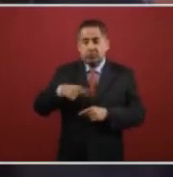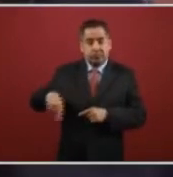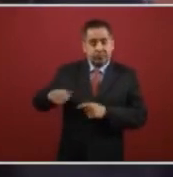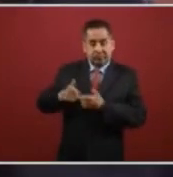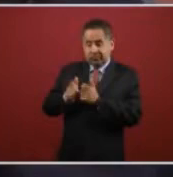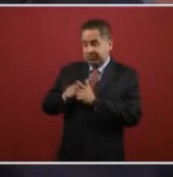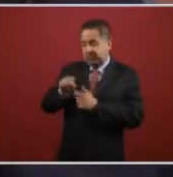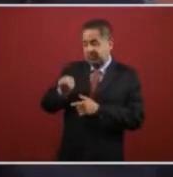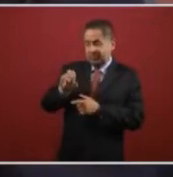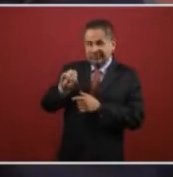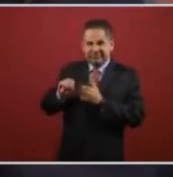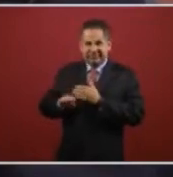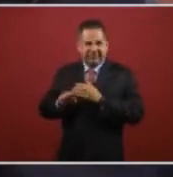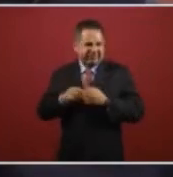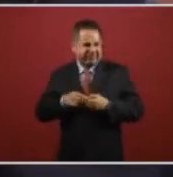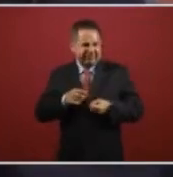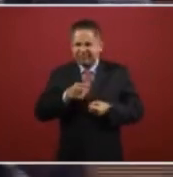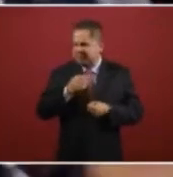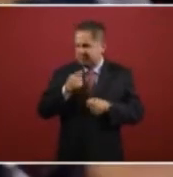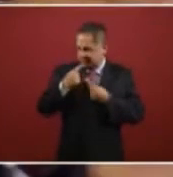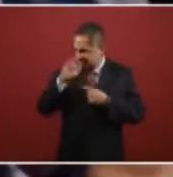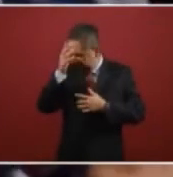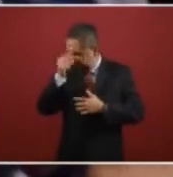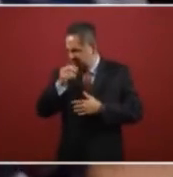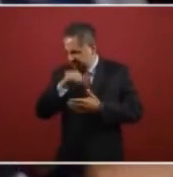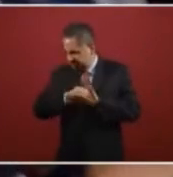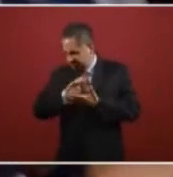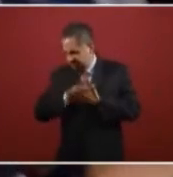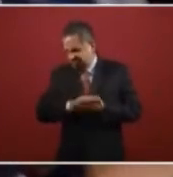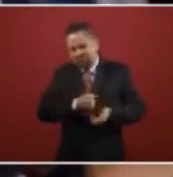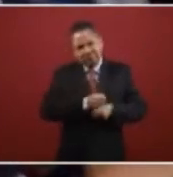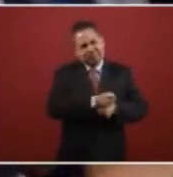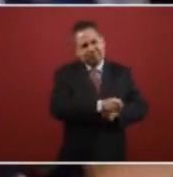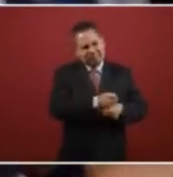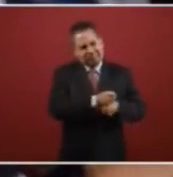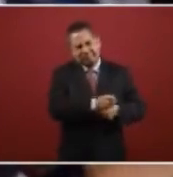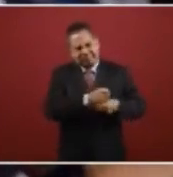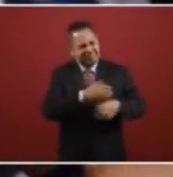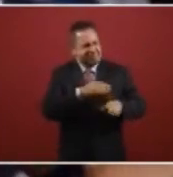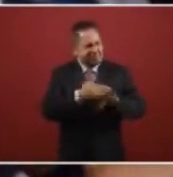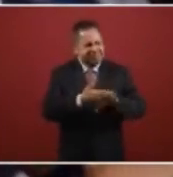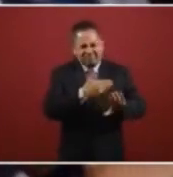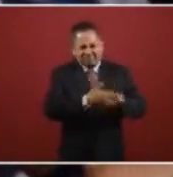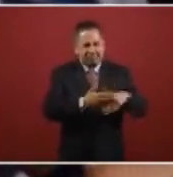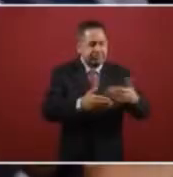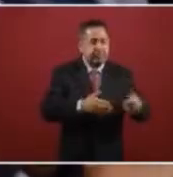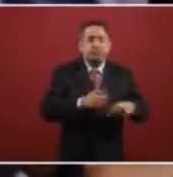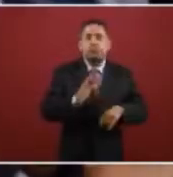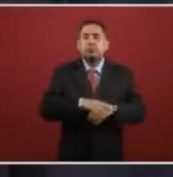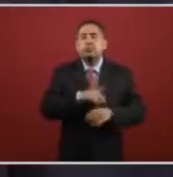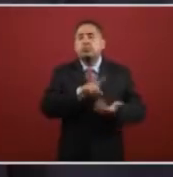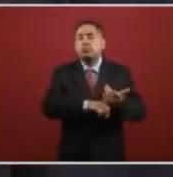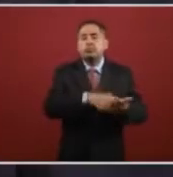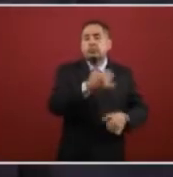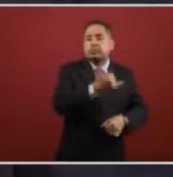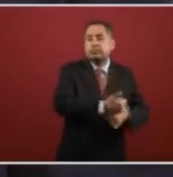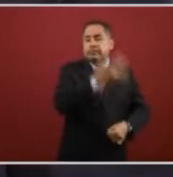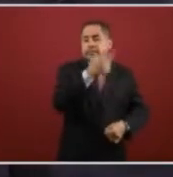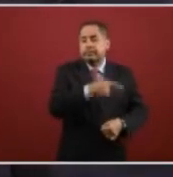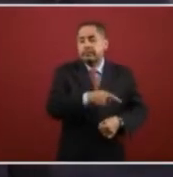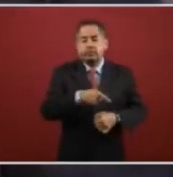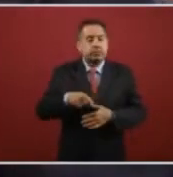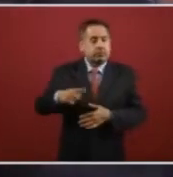And they proposed to destroy it. Like as a plan, because it got in their